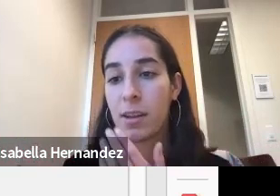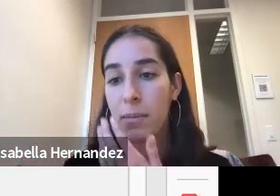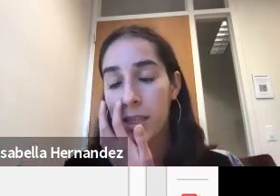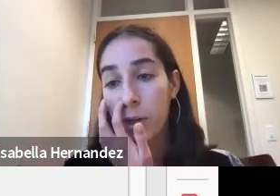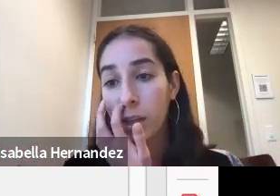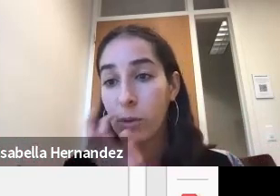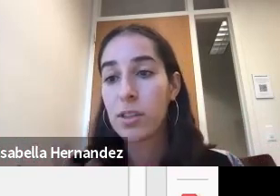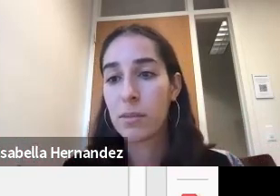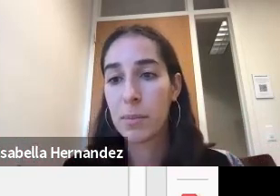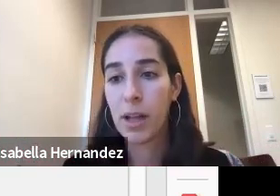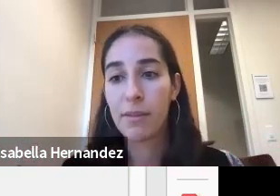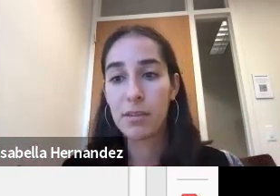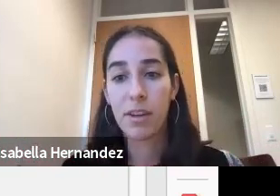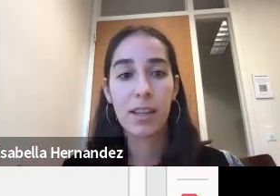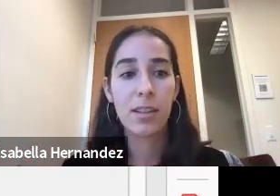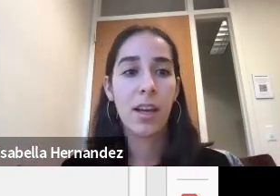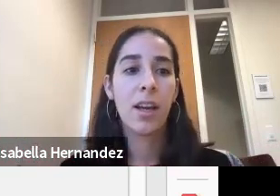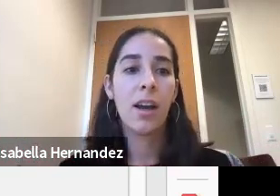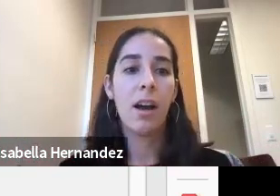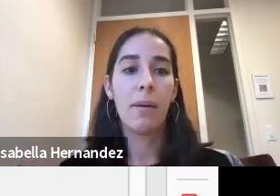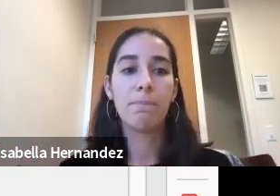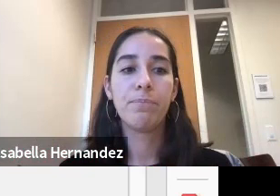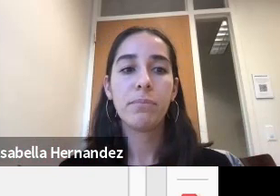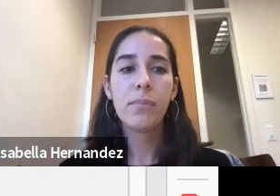often that's something that's pretty elusive and people haven't defined.